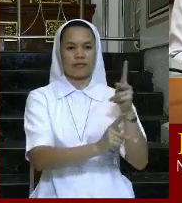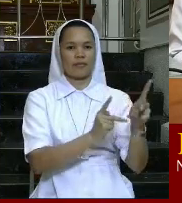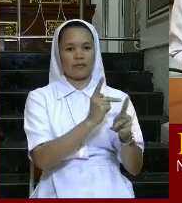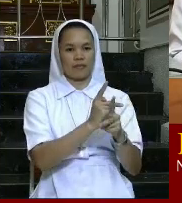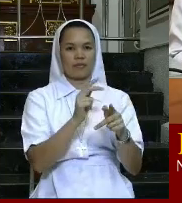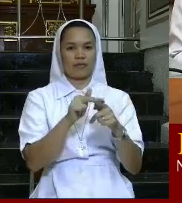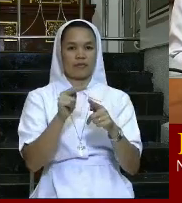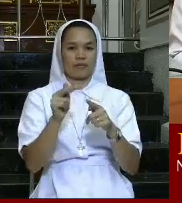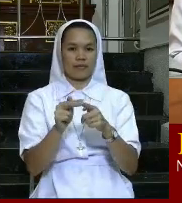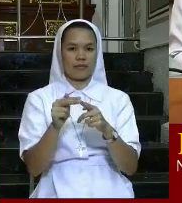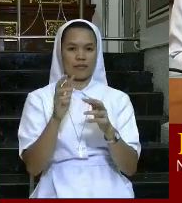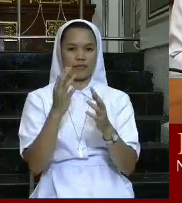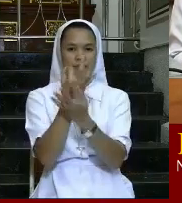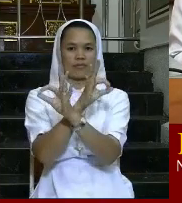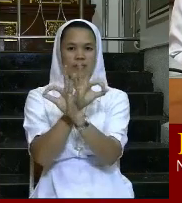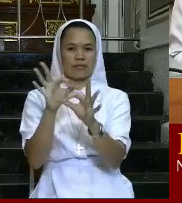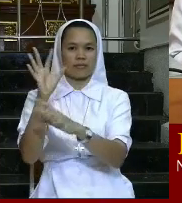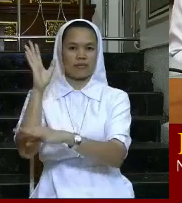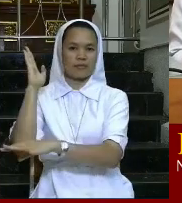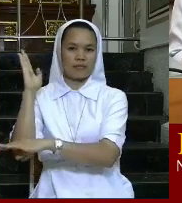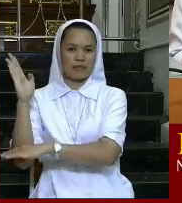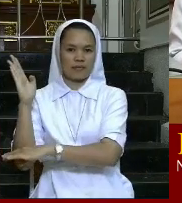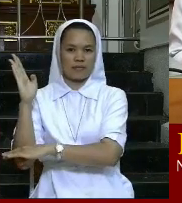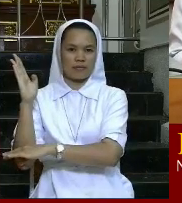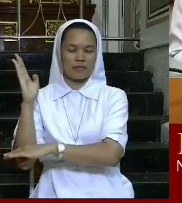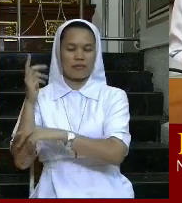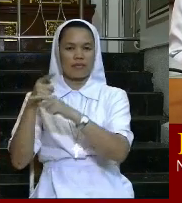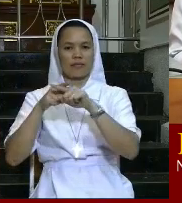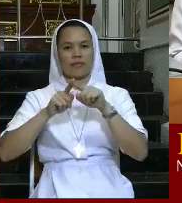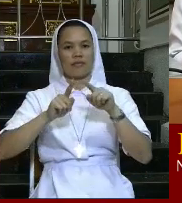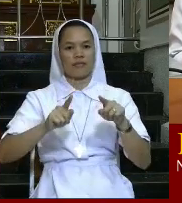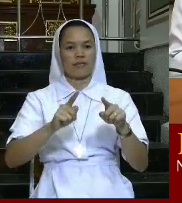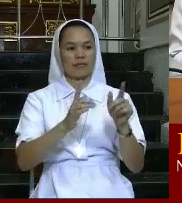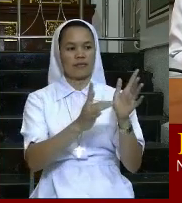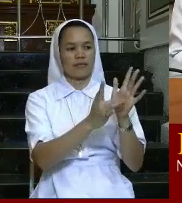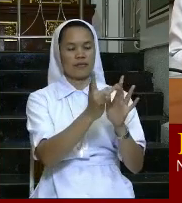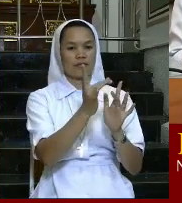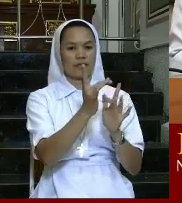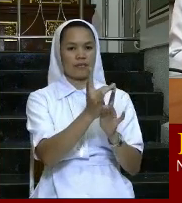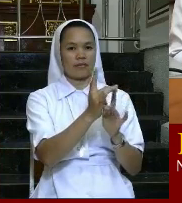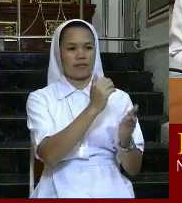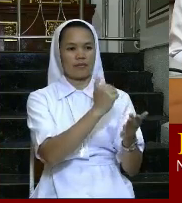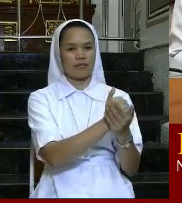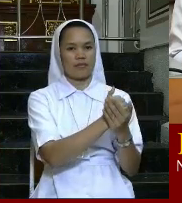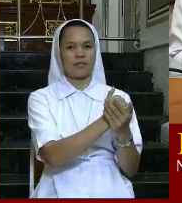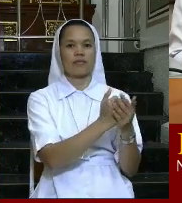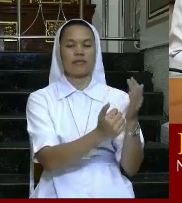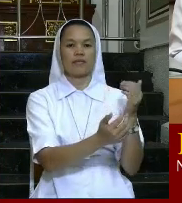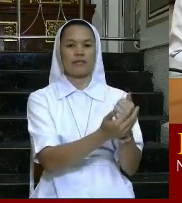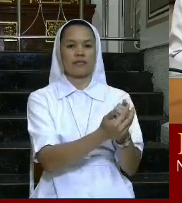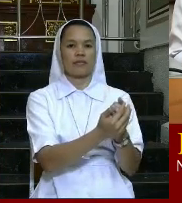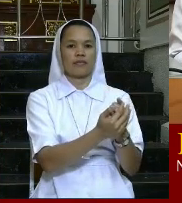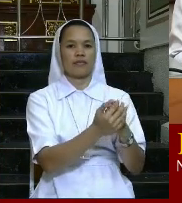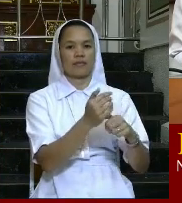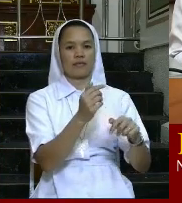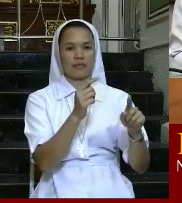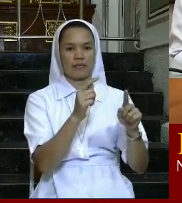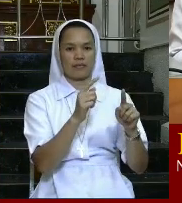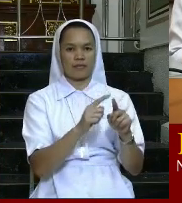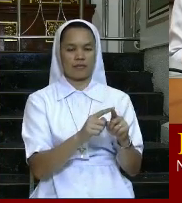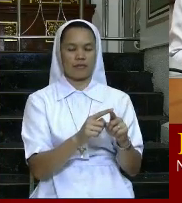Then he released Barabbas to them. But after he had Jesus scourged, he handed him over to be